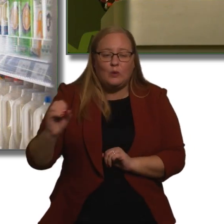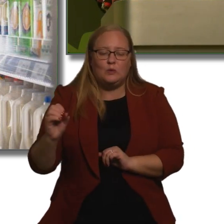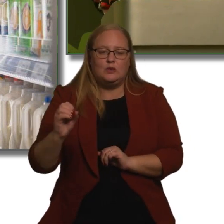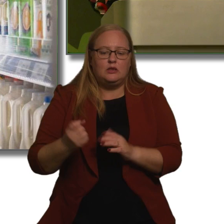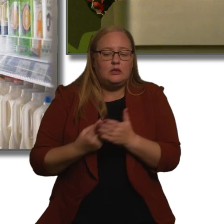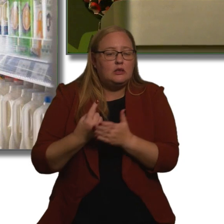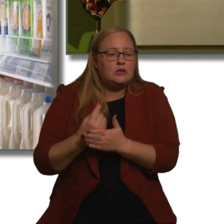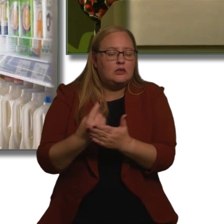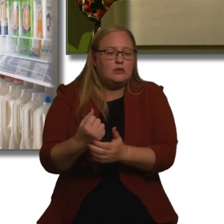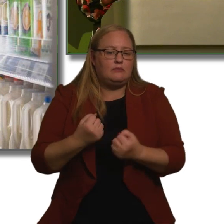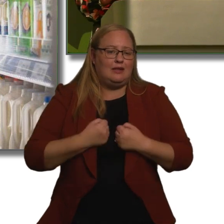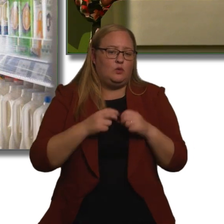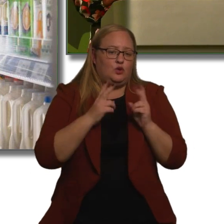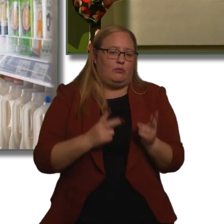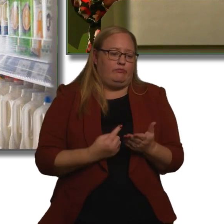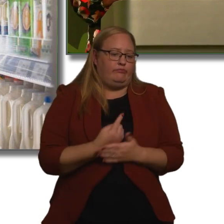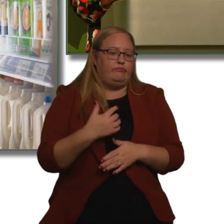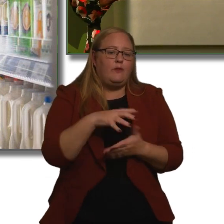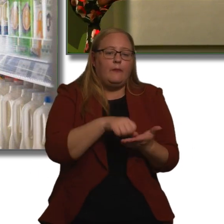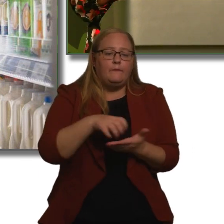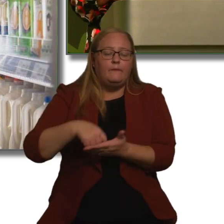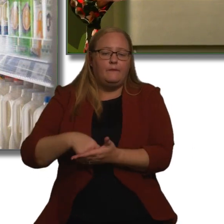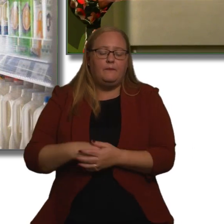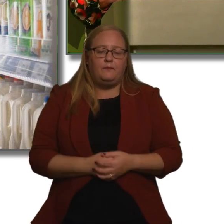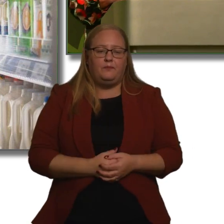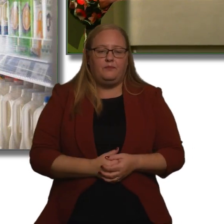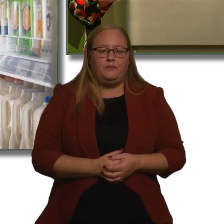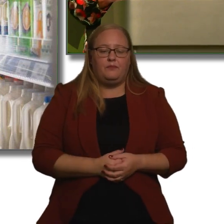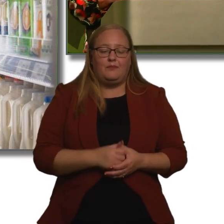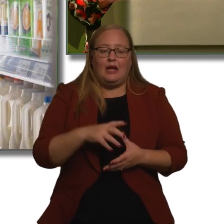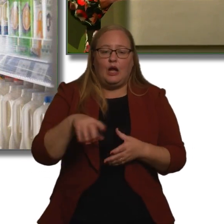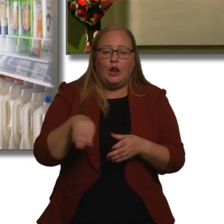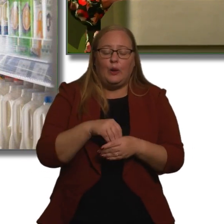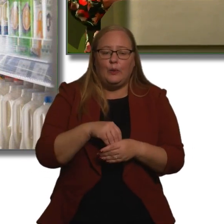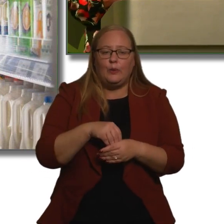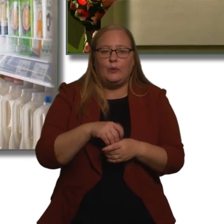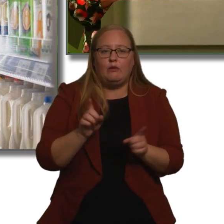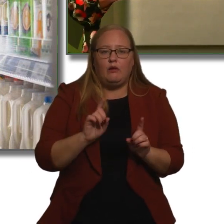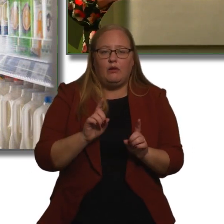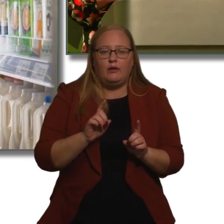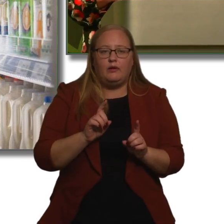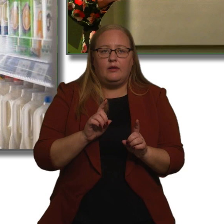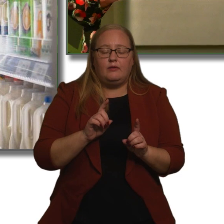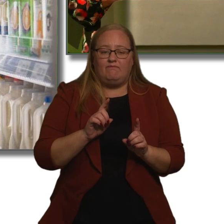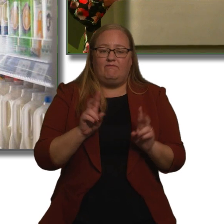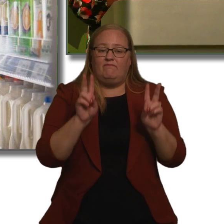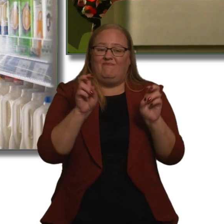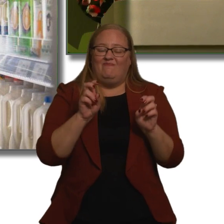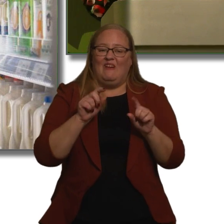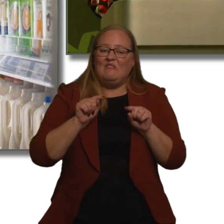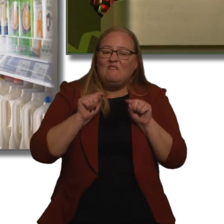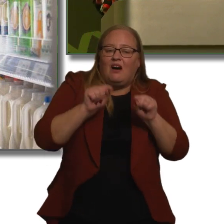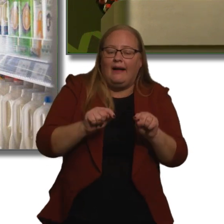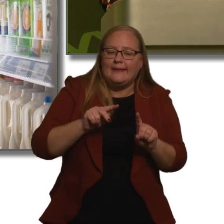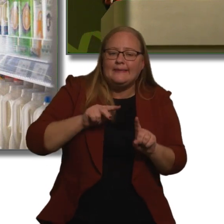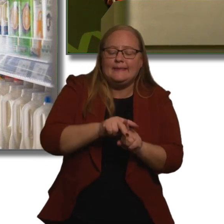our stores this year alone. That includes 1,200 incidents classed as